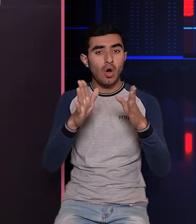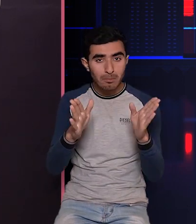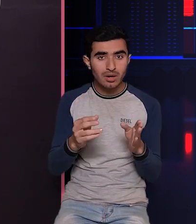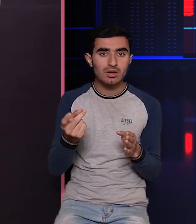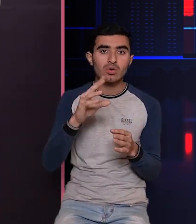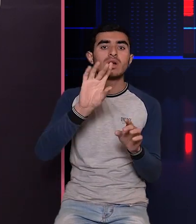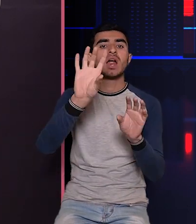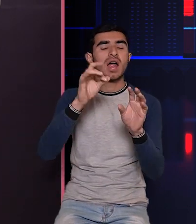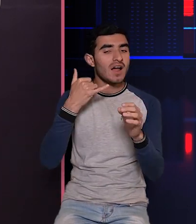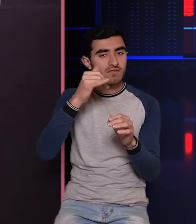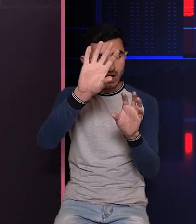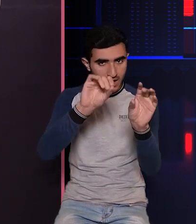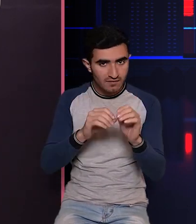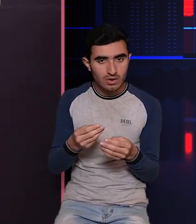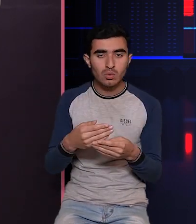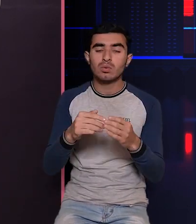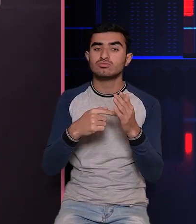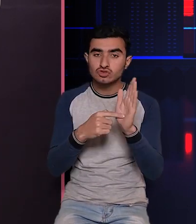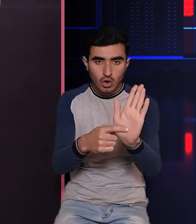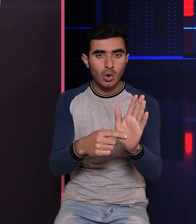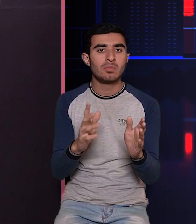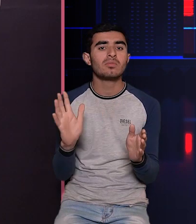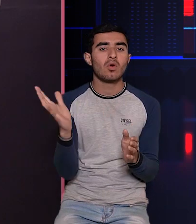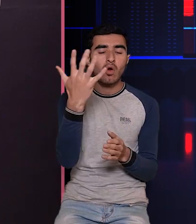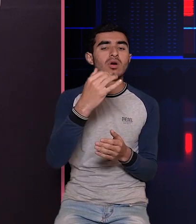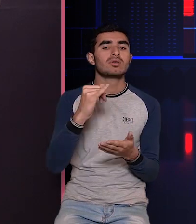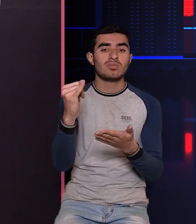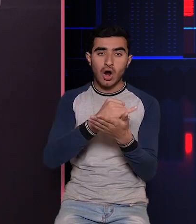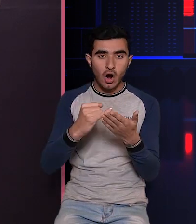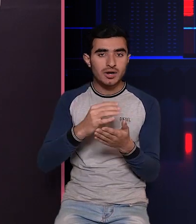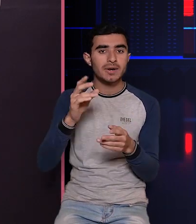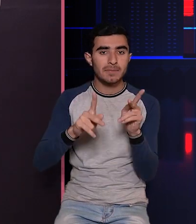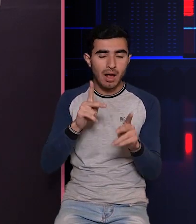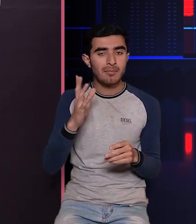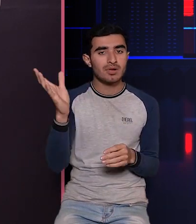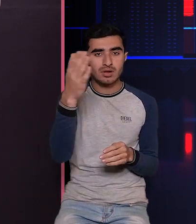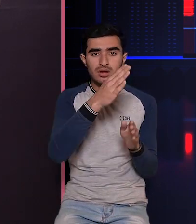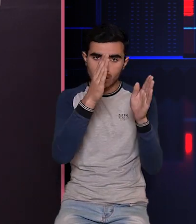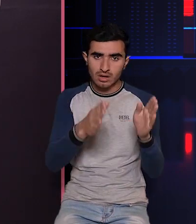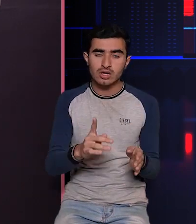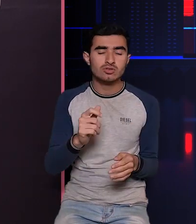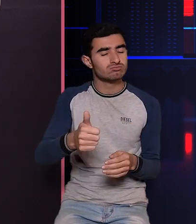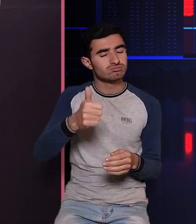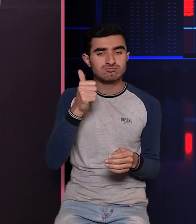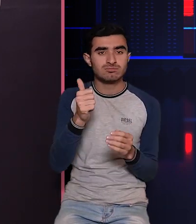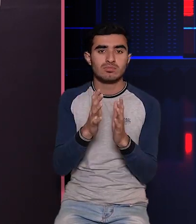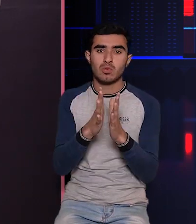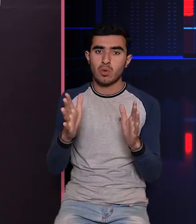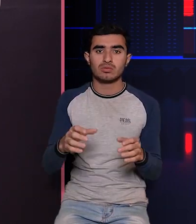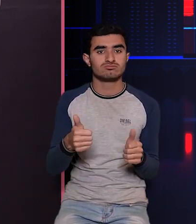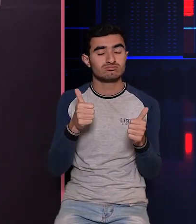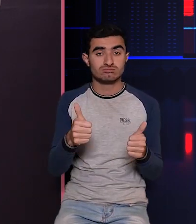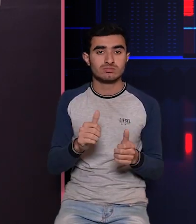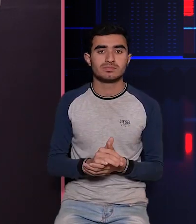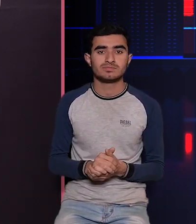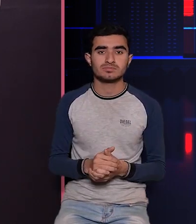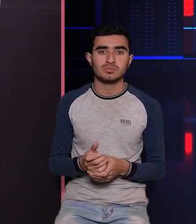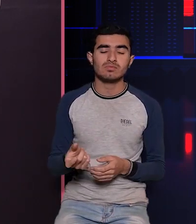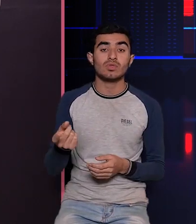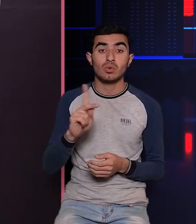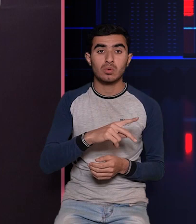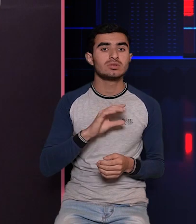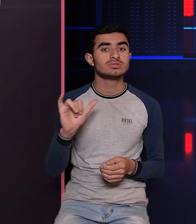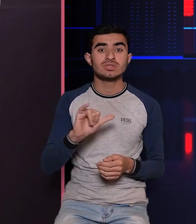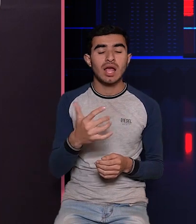kind of these artists to interact, I think it becomes very, very special. So it's like taking charge of your own